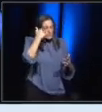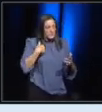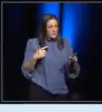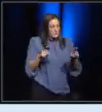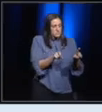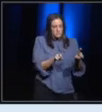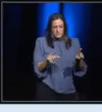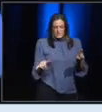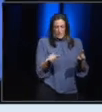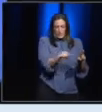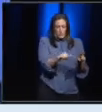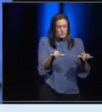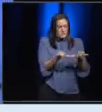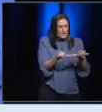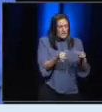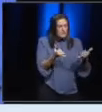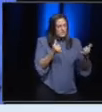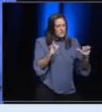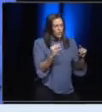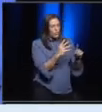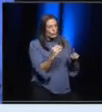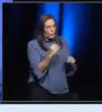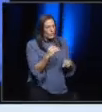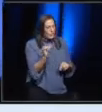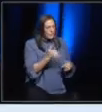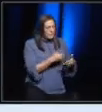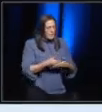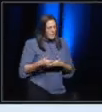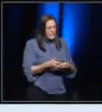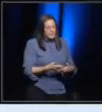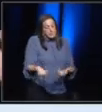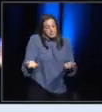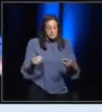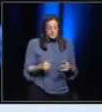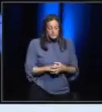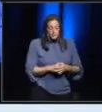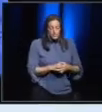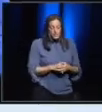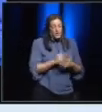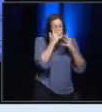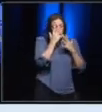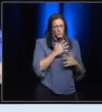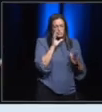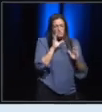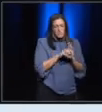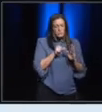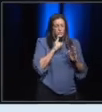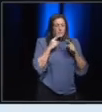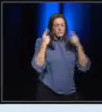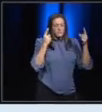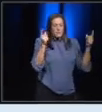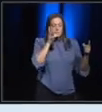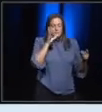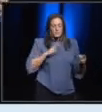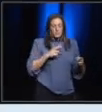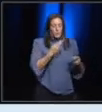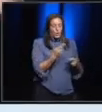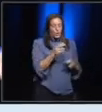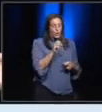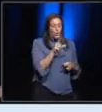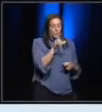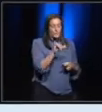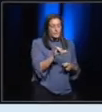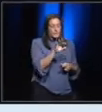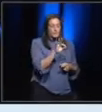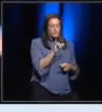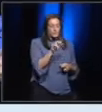mothers alongside her in infant position. This is an unfortunate picture. This is the famous female holyfin who came into the beach to take fish